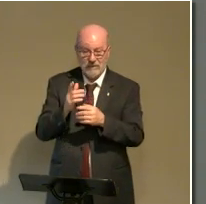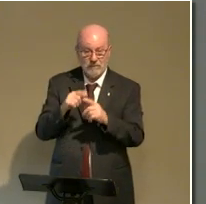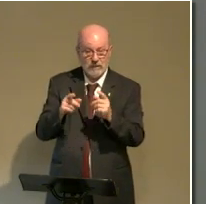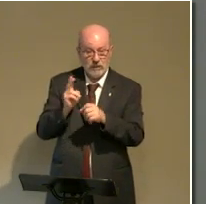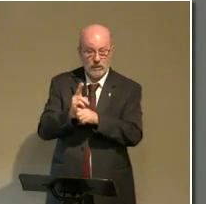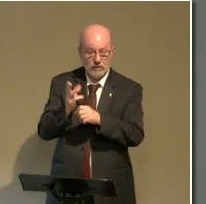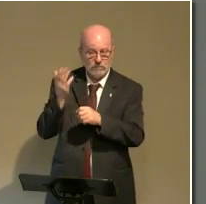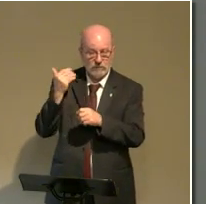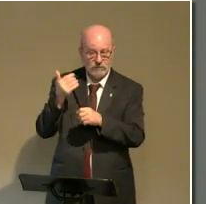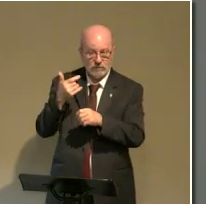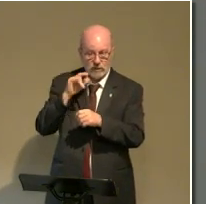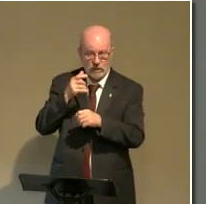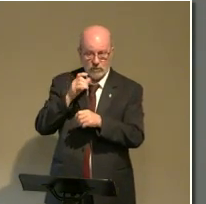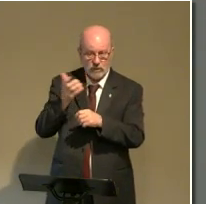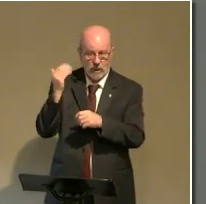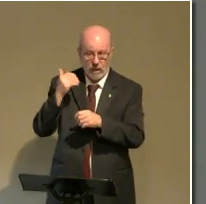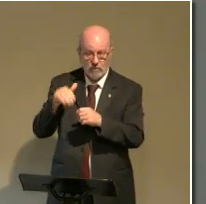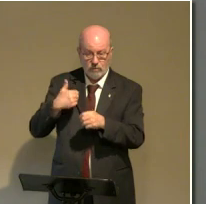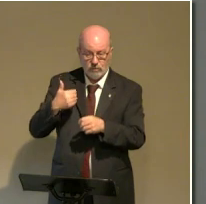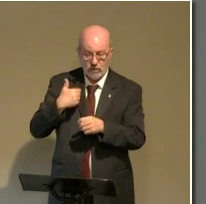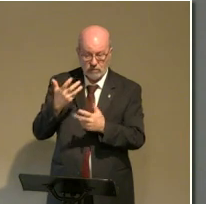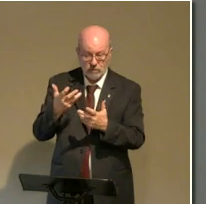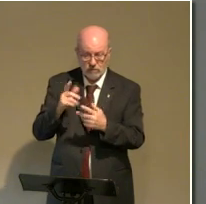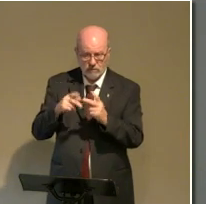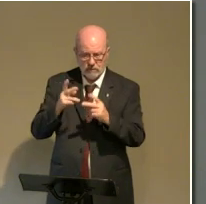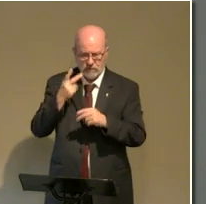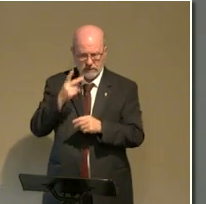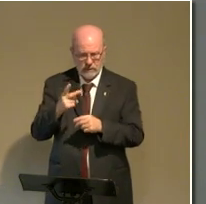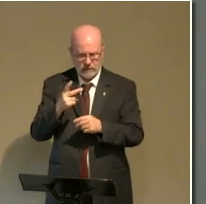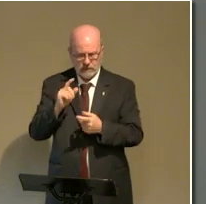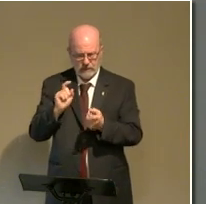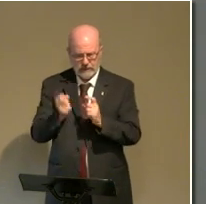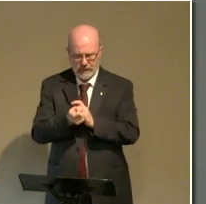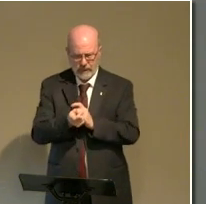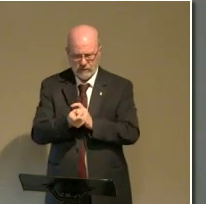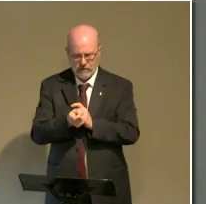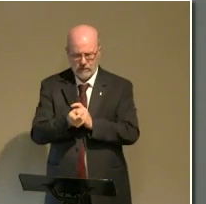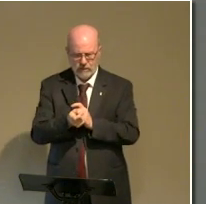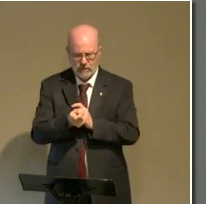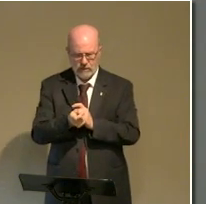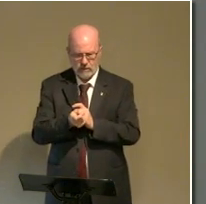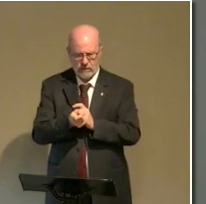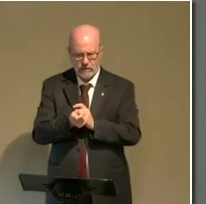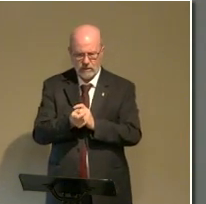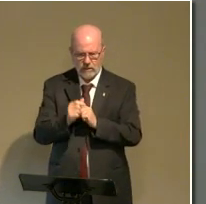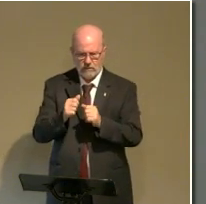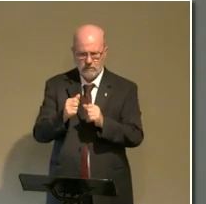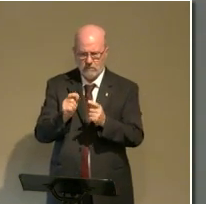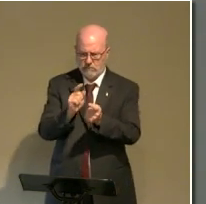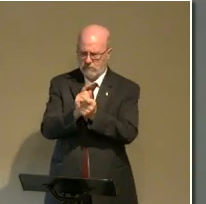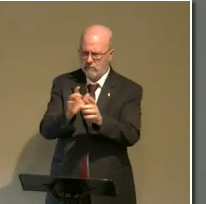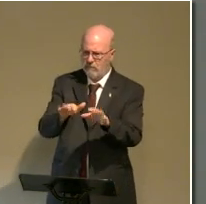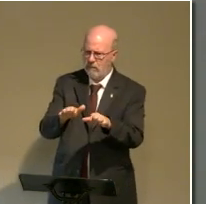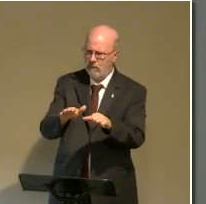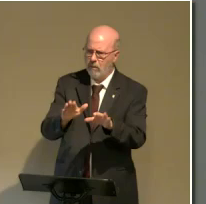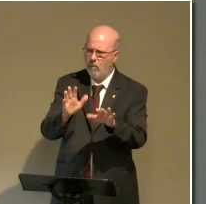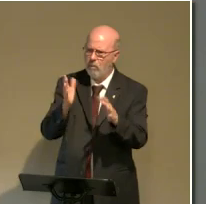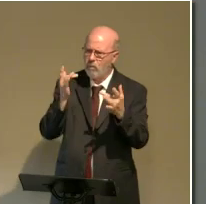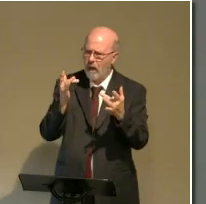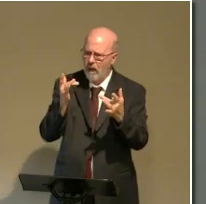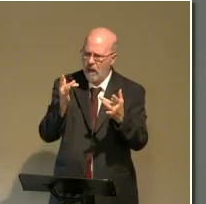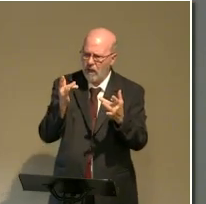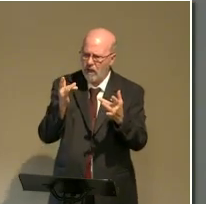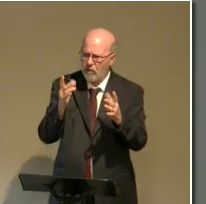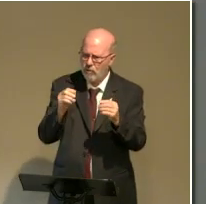used to drink a lot when I was younger. So when people see that change, they can probably come up to you and say, hey, how come